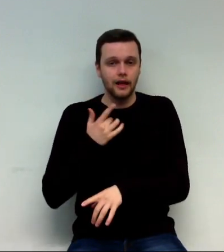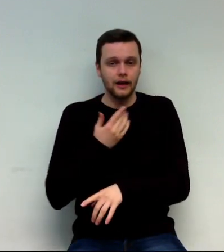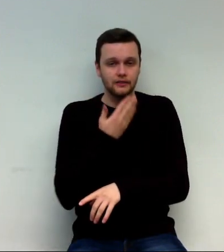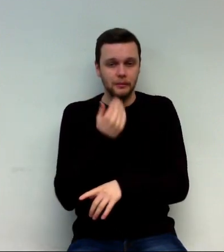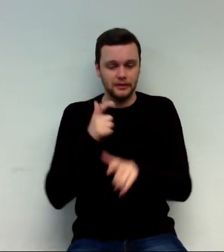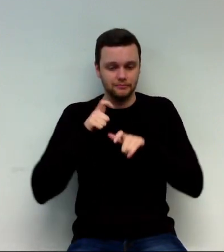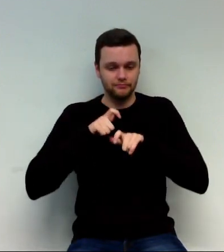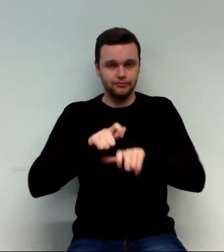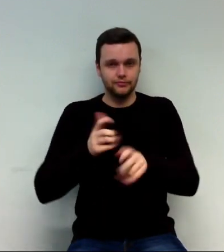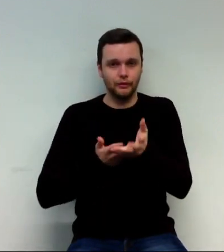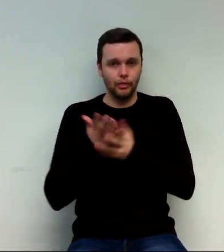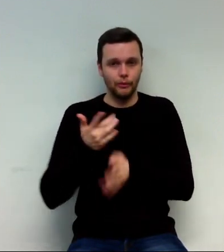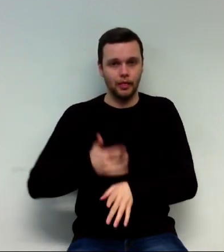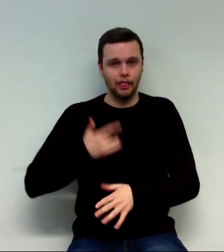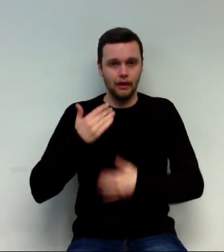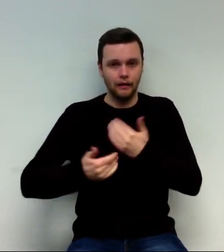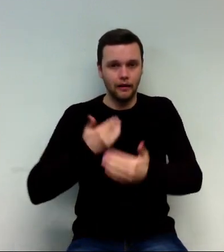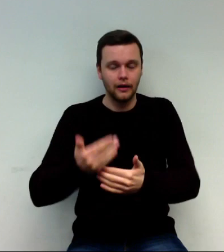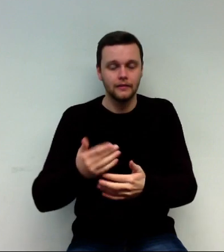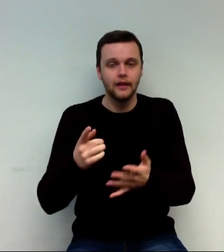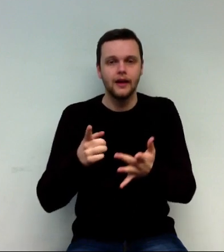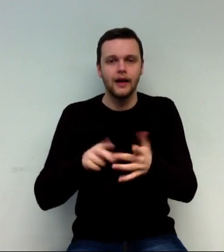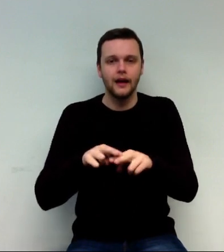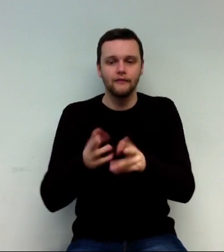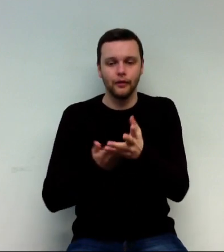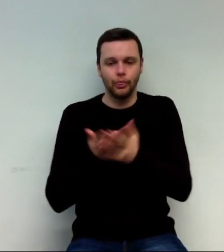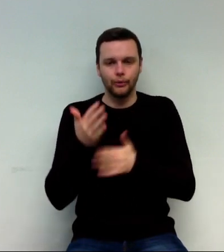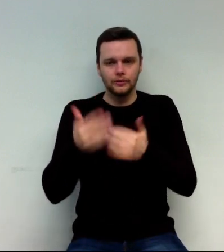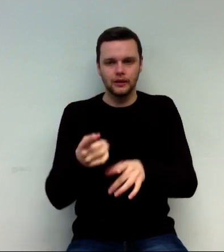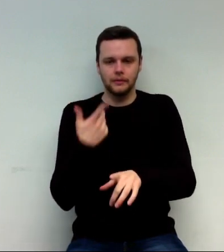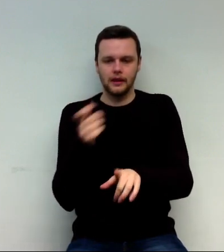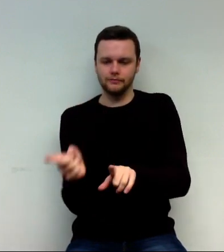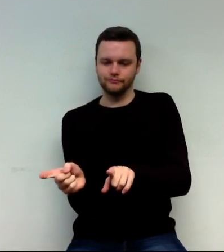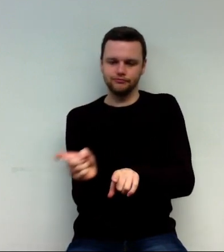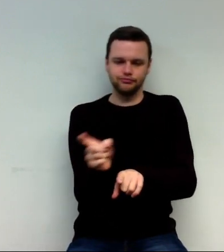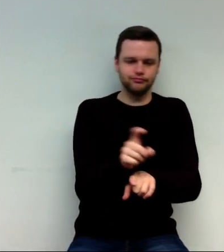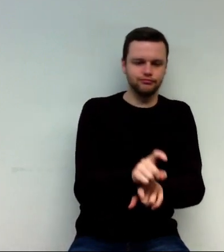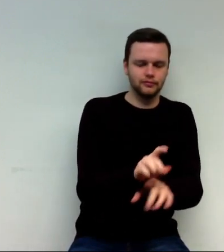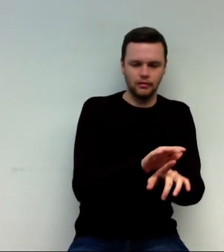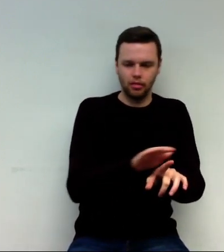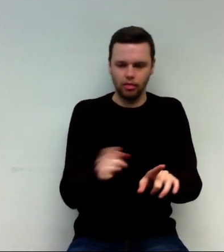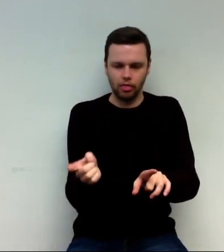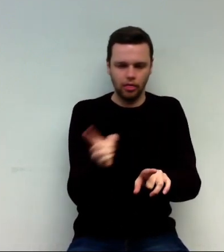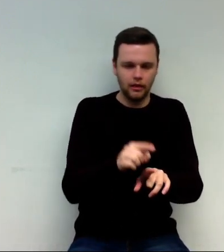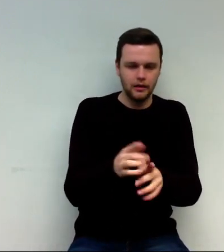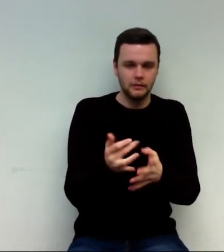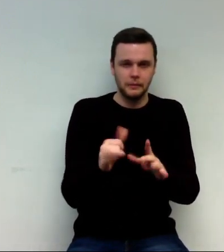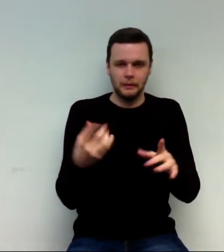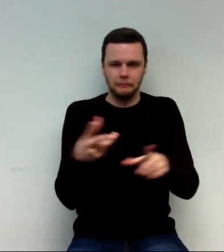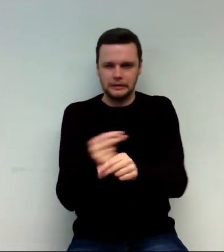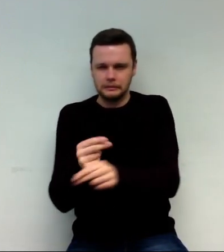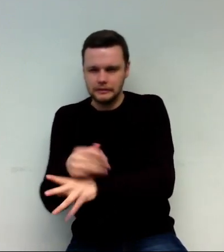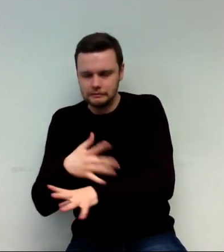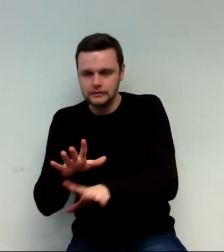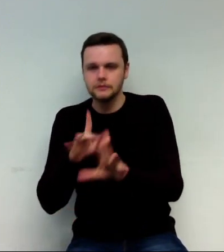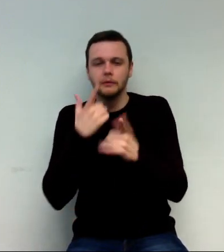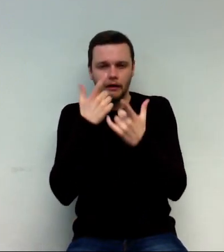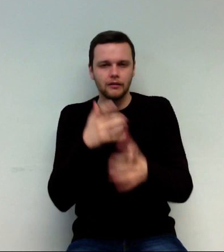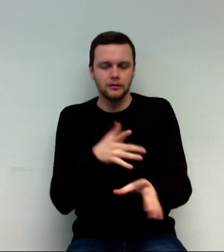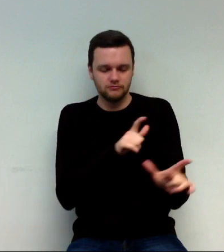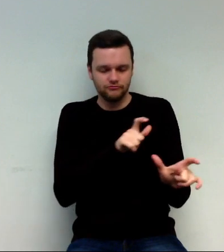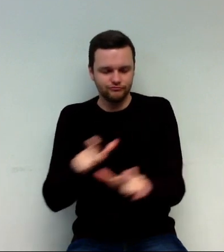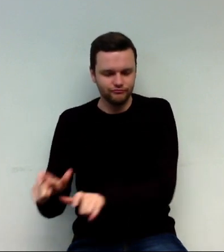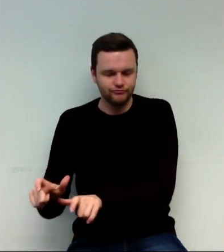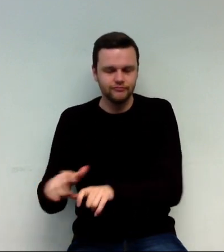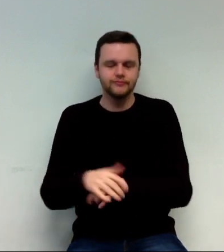live, because if you fall behind or you rewind during the session, you may be asking us a question that we're currently answering. So we always recommend sticking with us live and